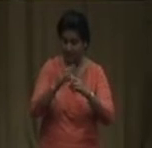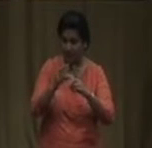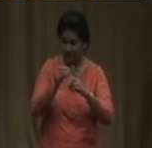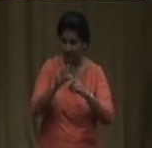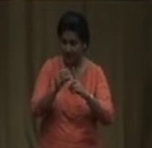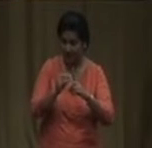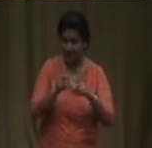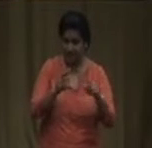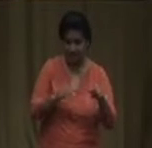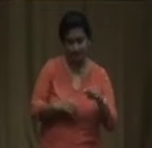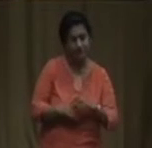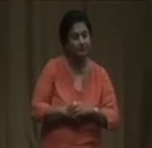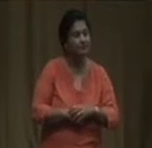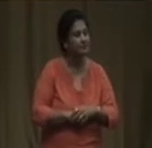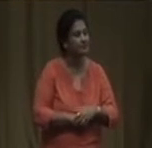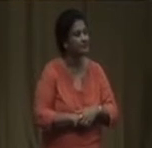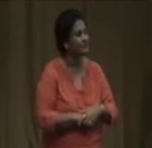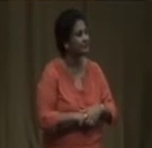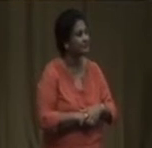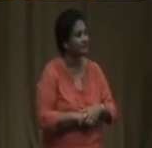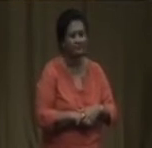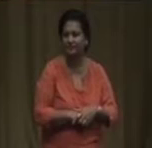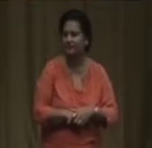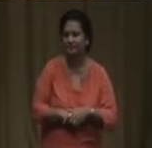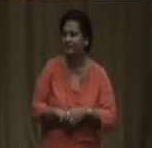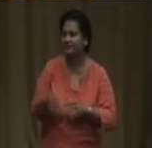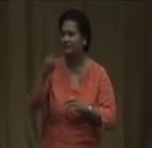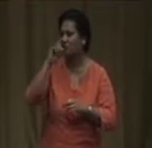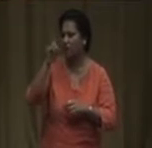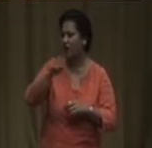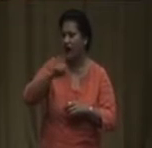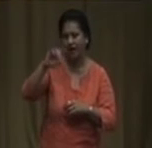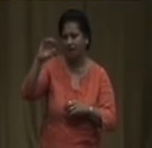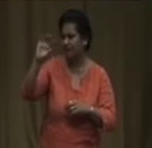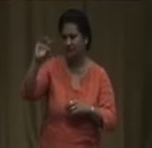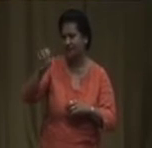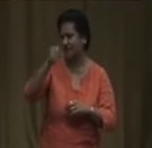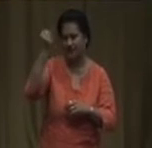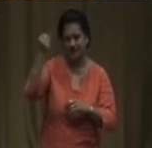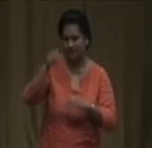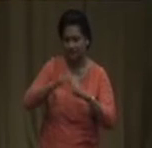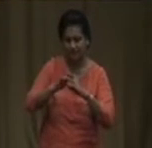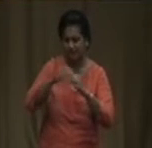from content is not likely to succeed long into the future.